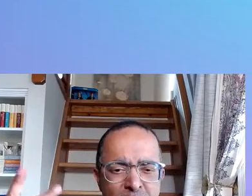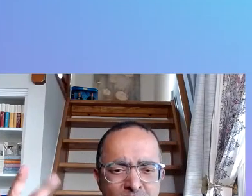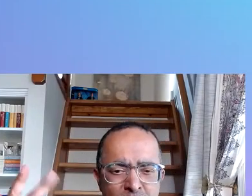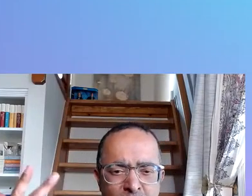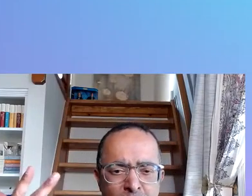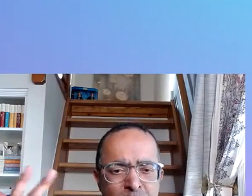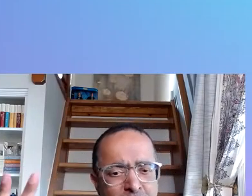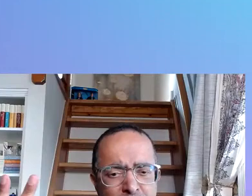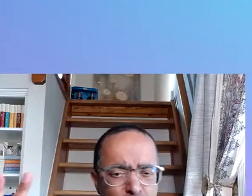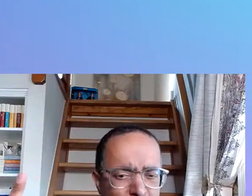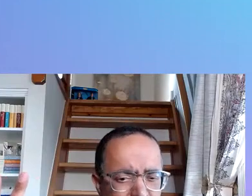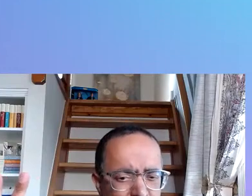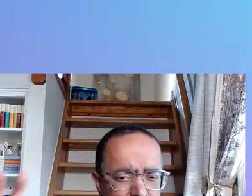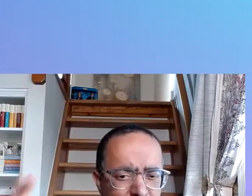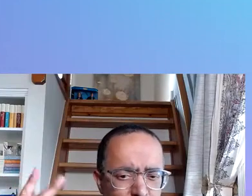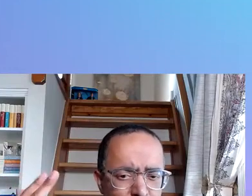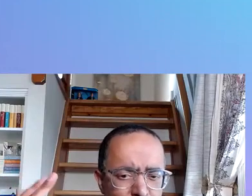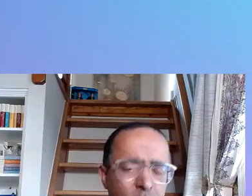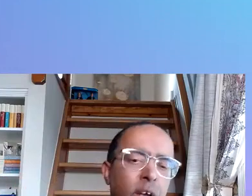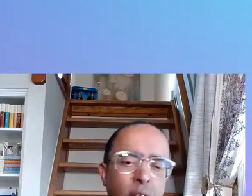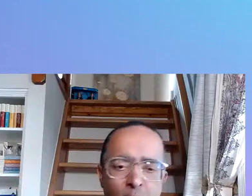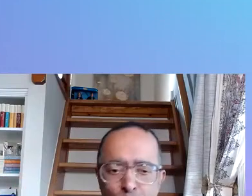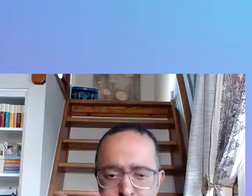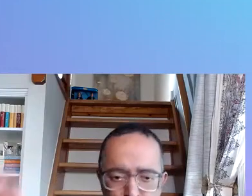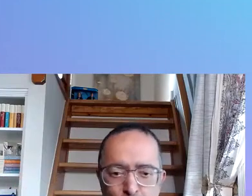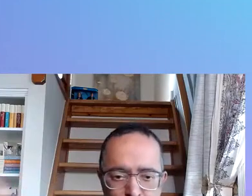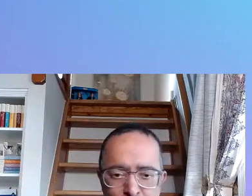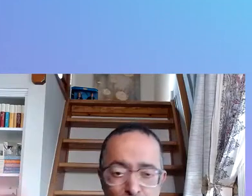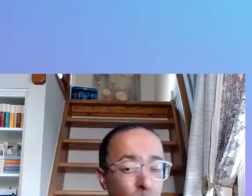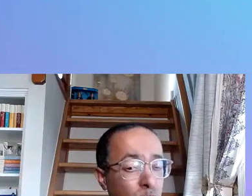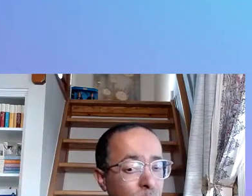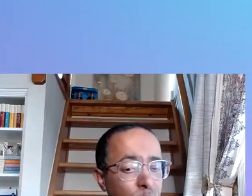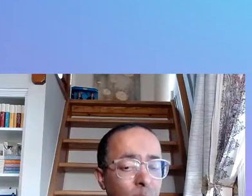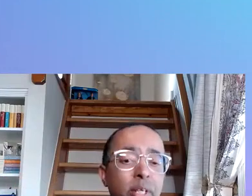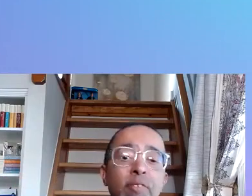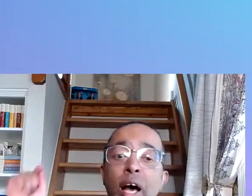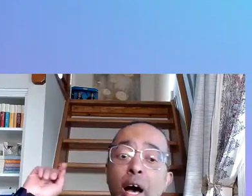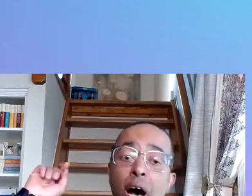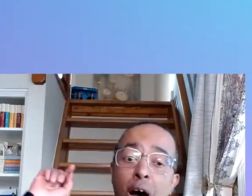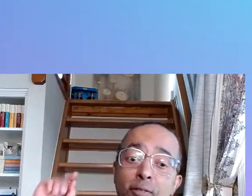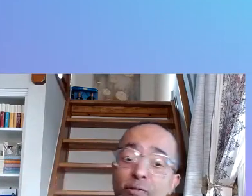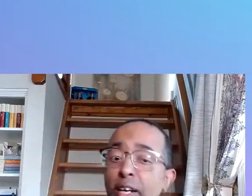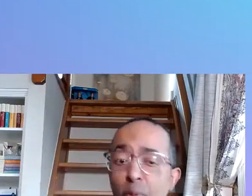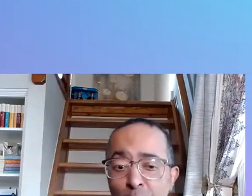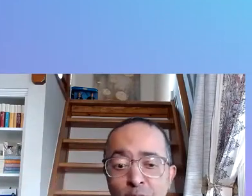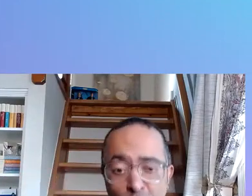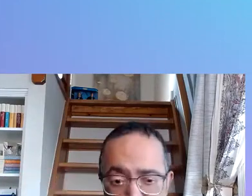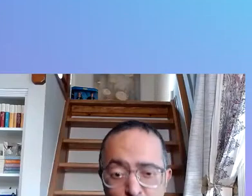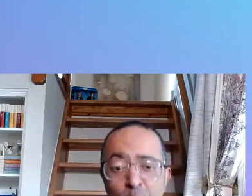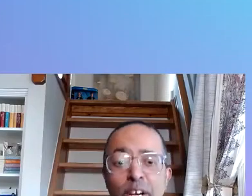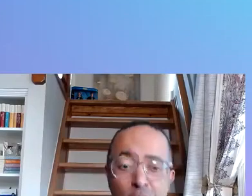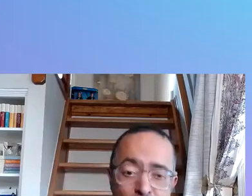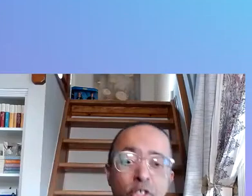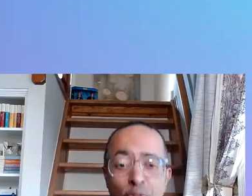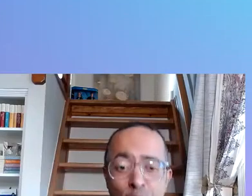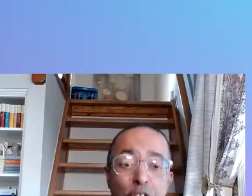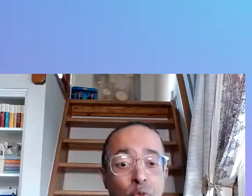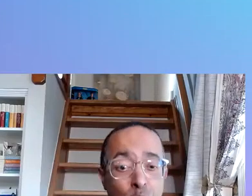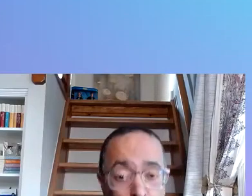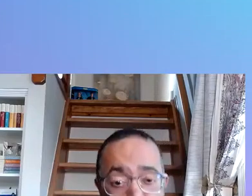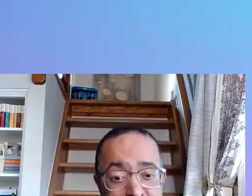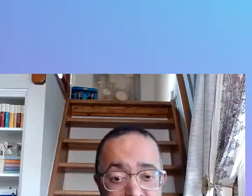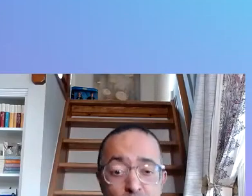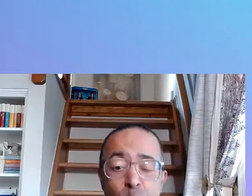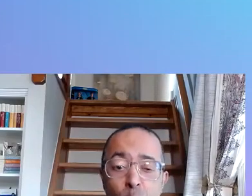EPUB, and PDF formats, I believe are the ones, which should work with most readers, I believe. Funny you mentioned the audiobook. I just